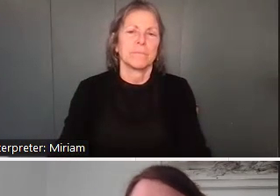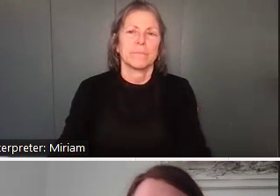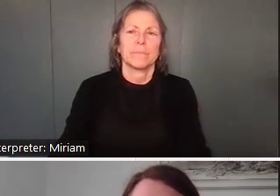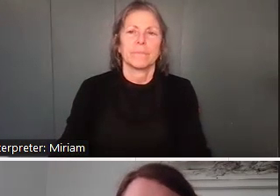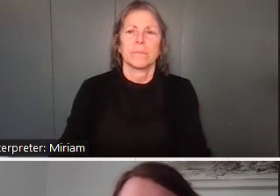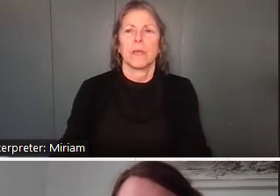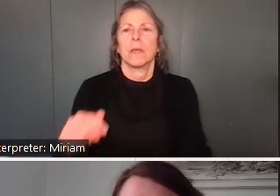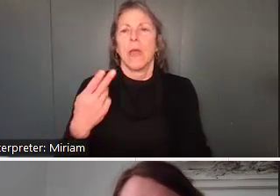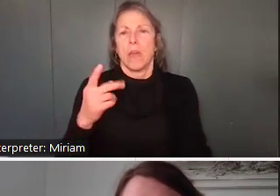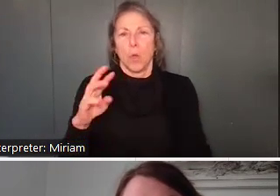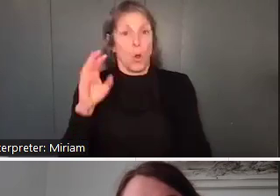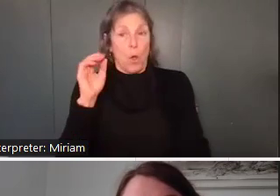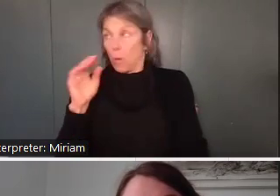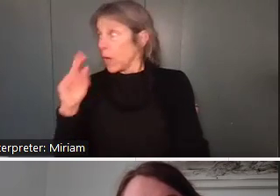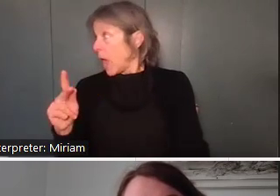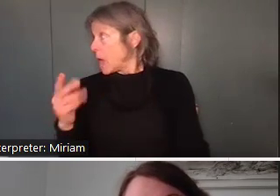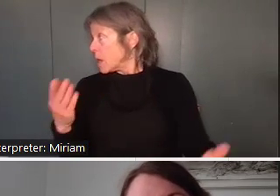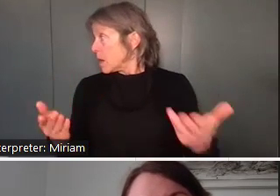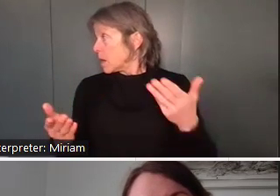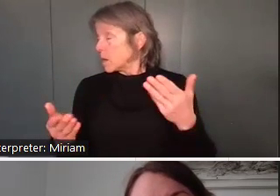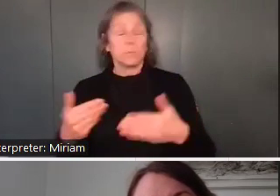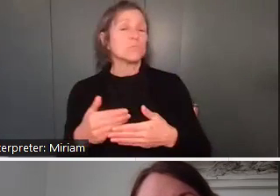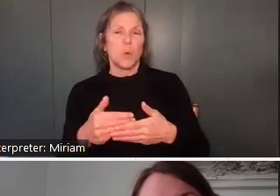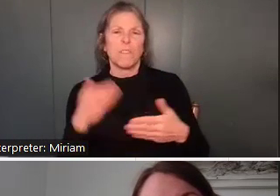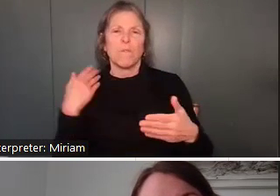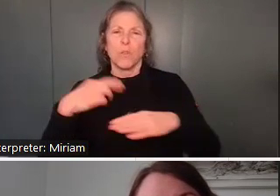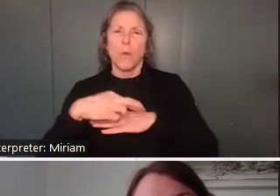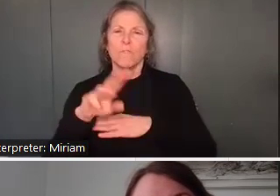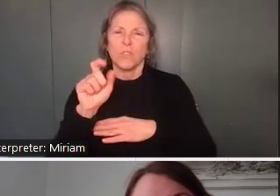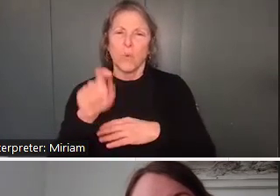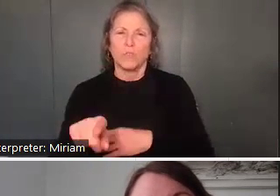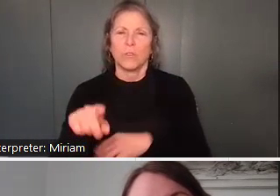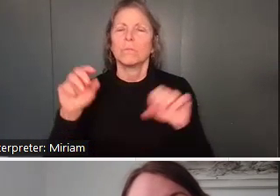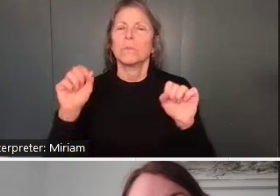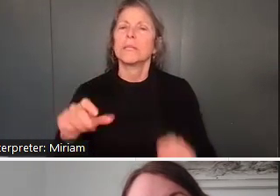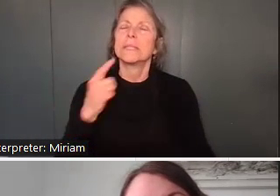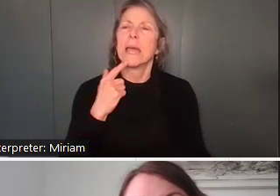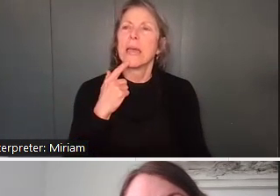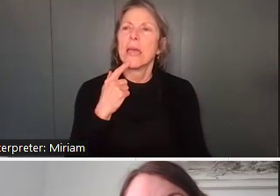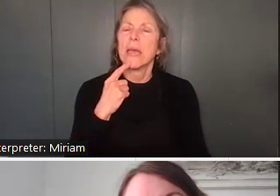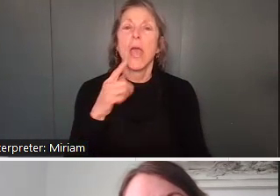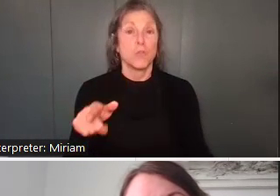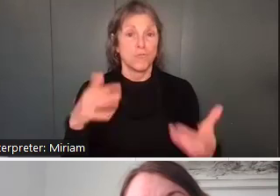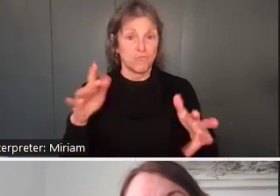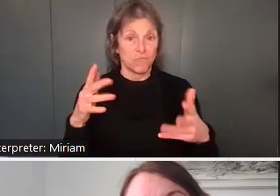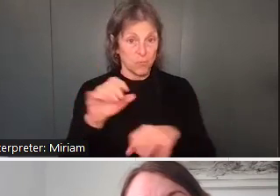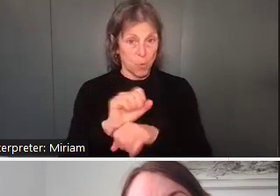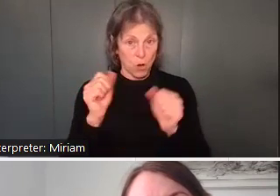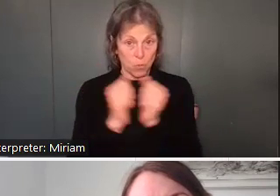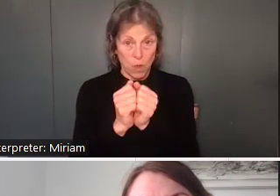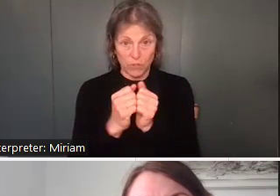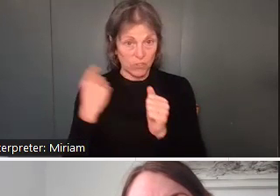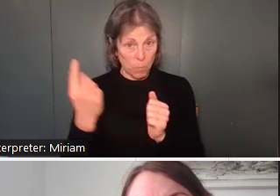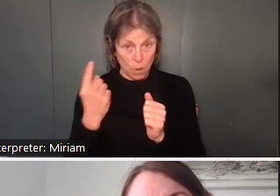Okay. So maybe that's before the reference question, we say, have you worked with